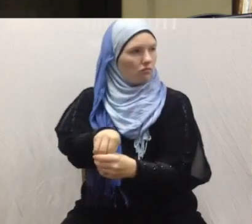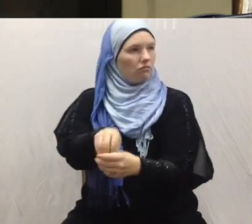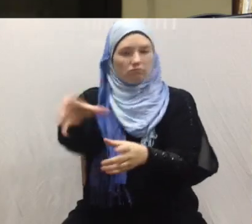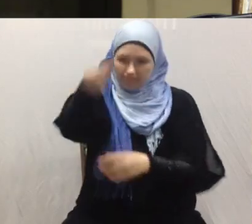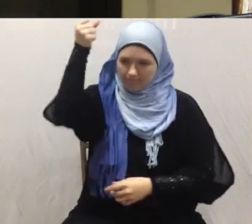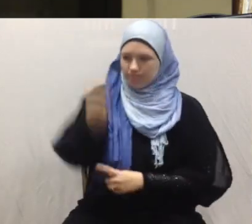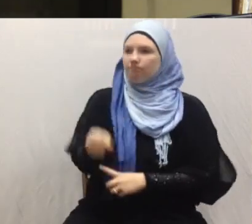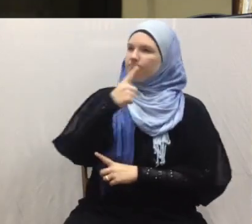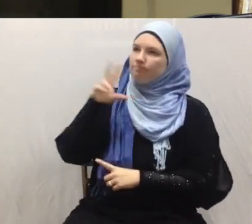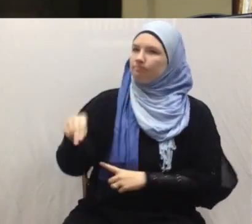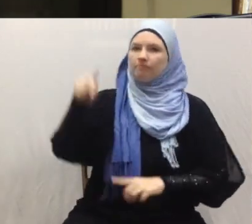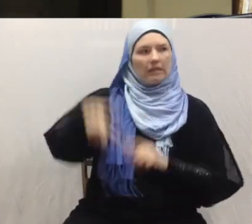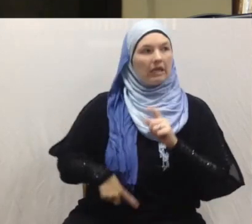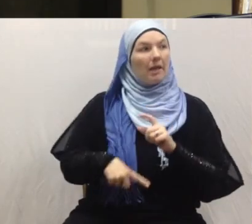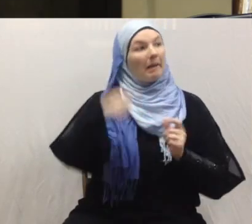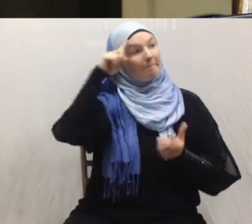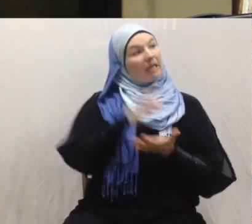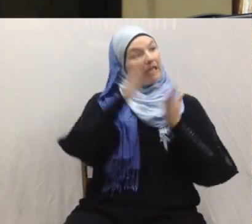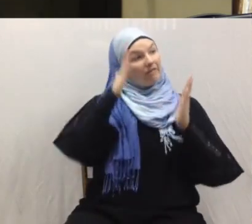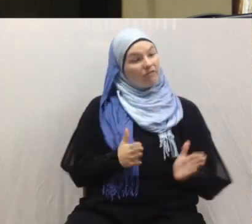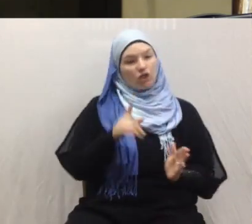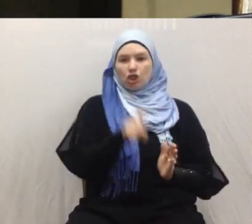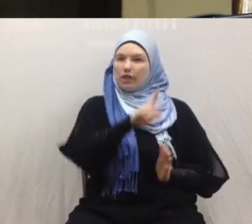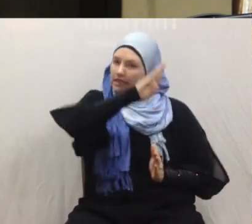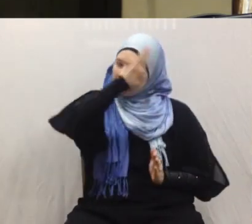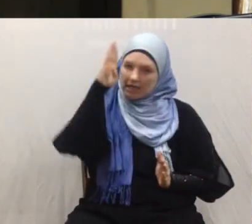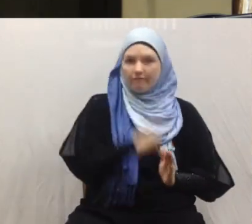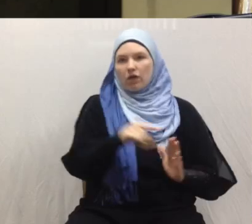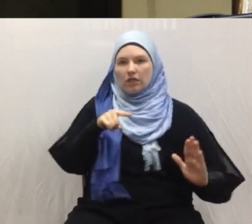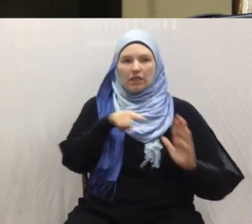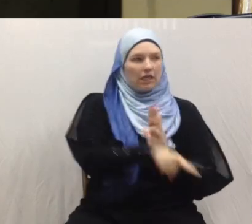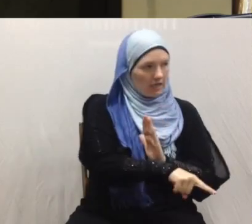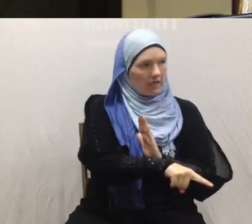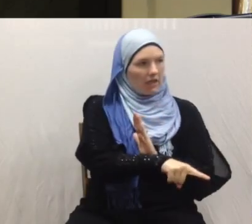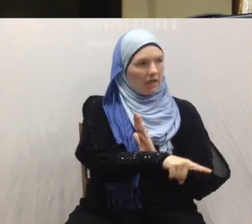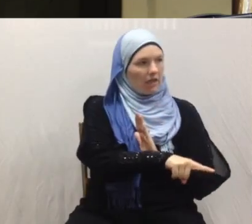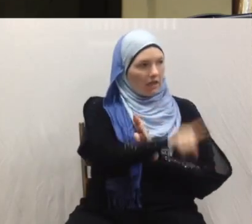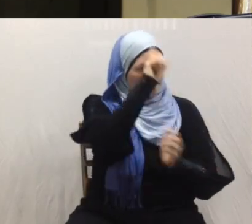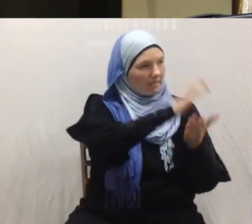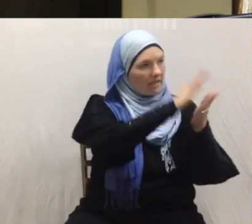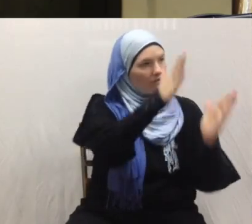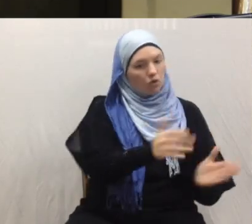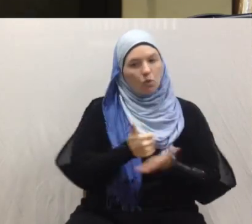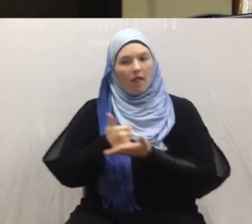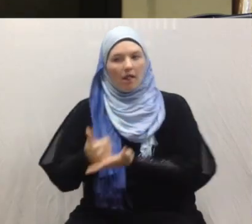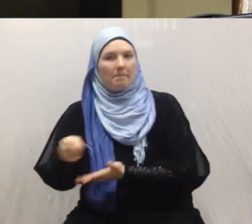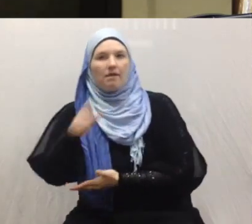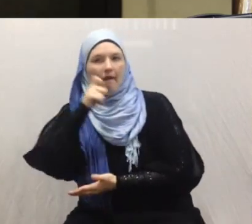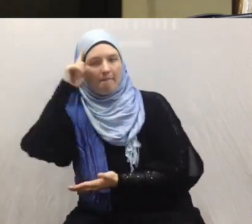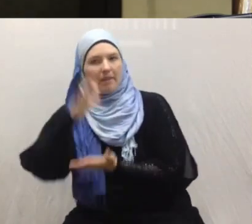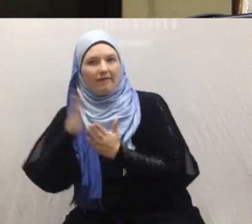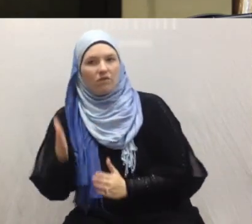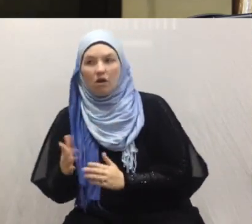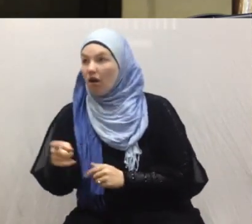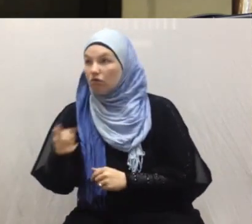the believer should never kill another believer to help a disbeliever,